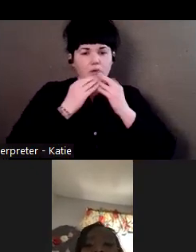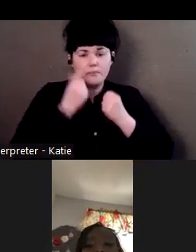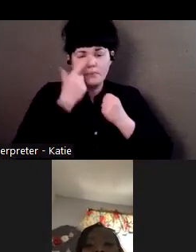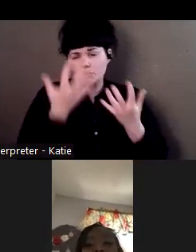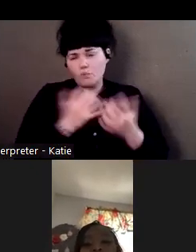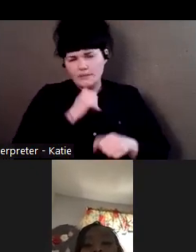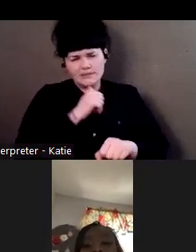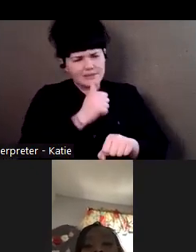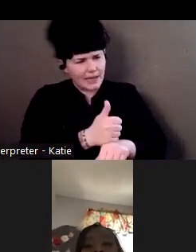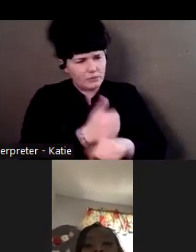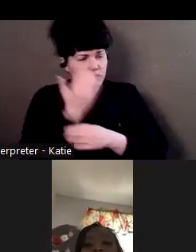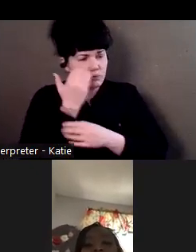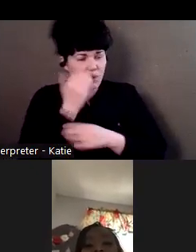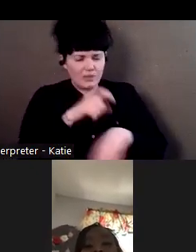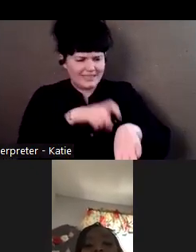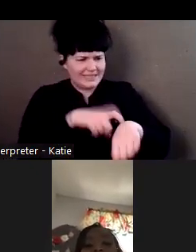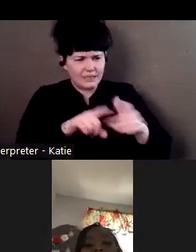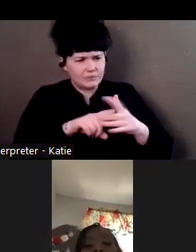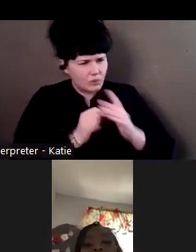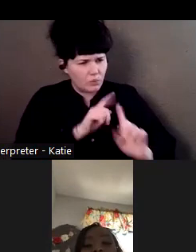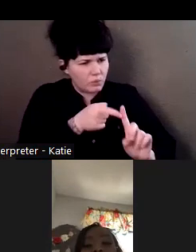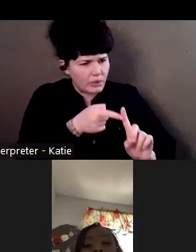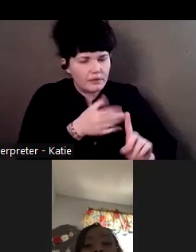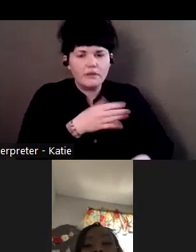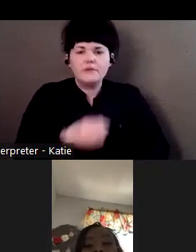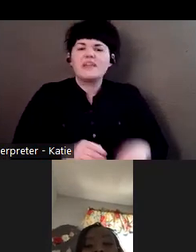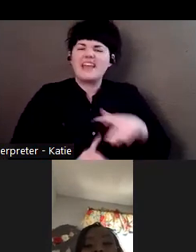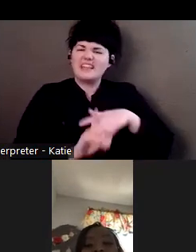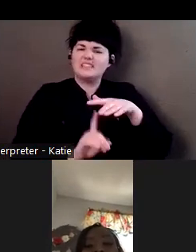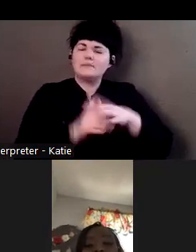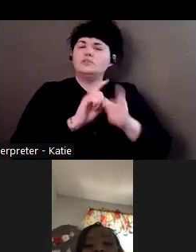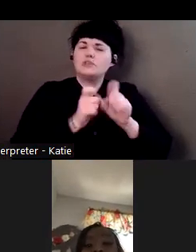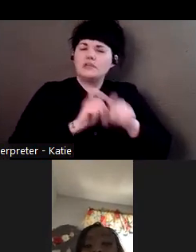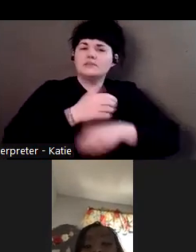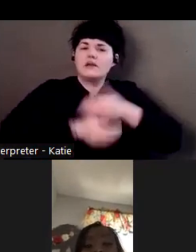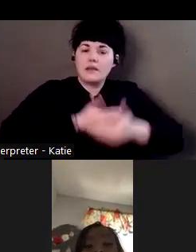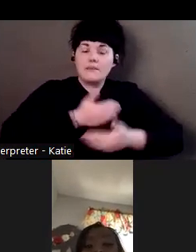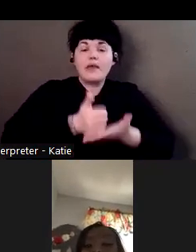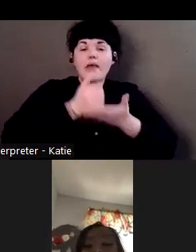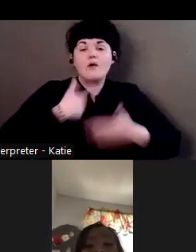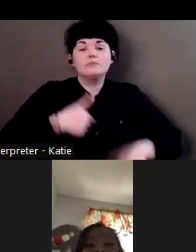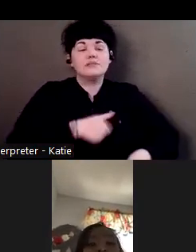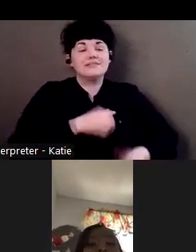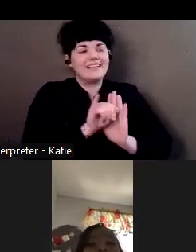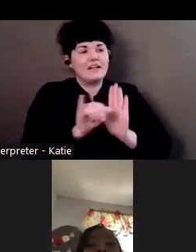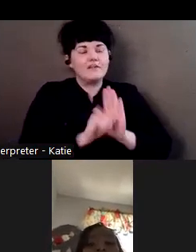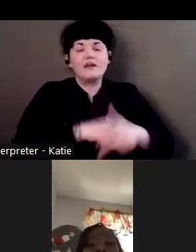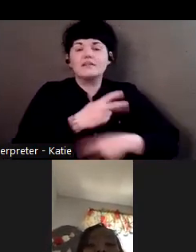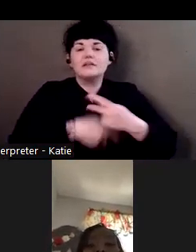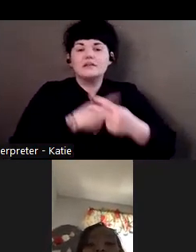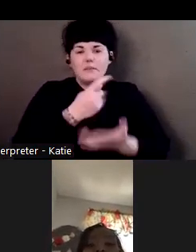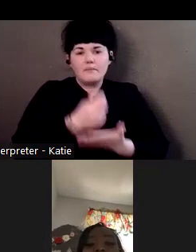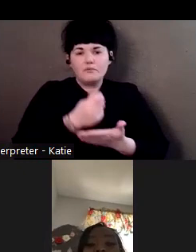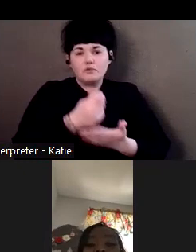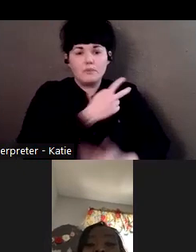time of the onset and the course of the symptoms over time, because that's going to help us identify what type of treatment the patient will need. We